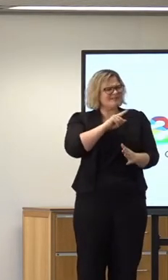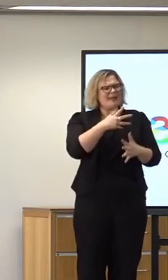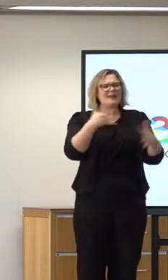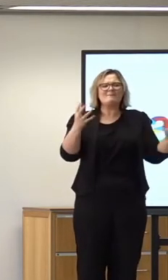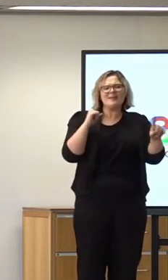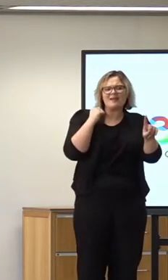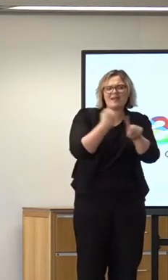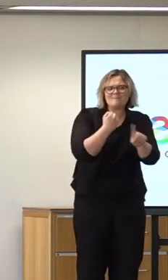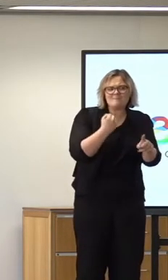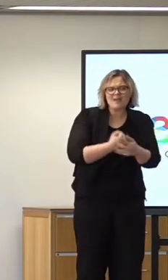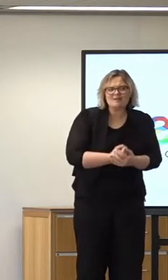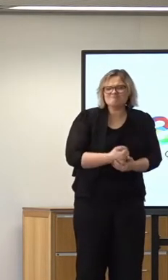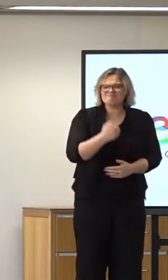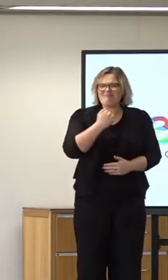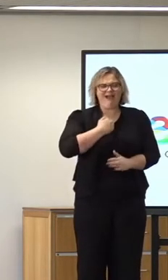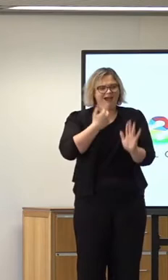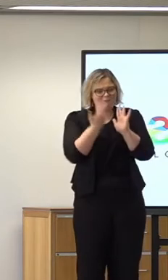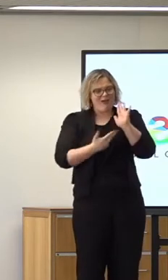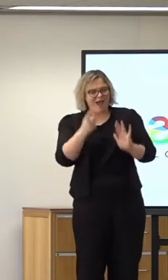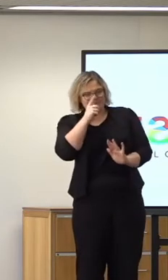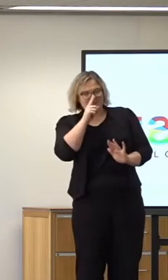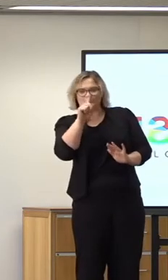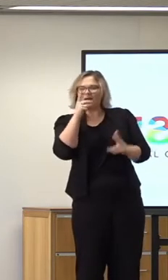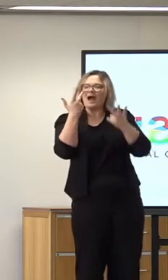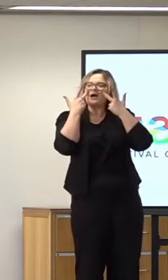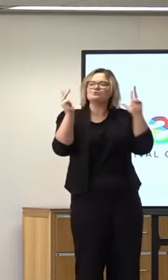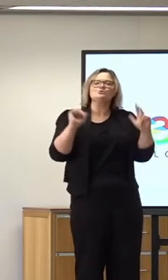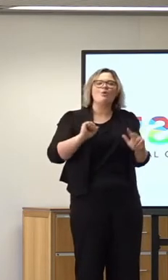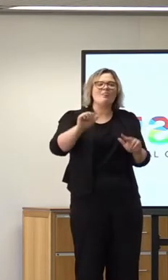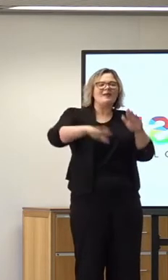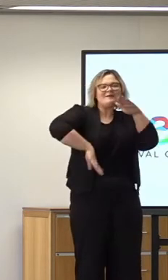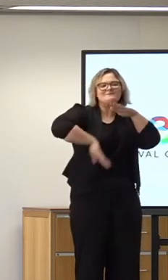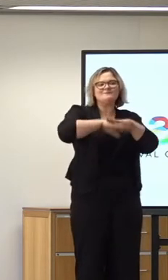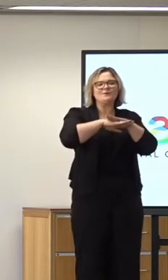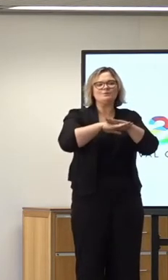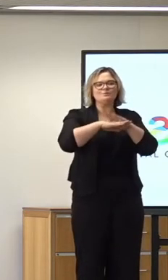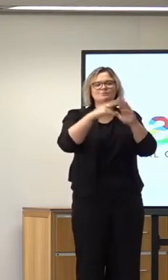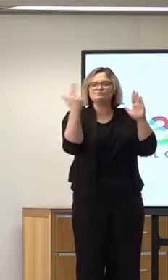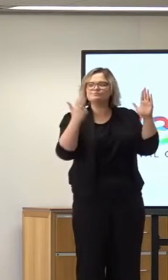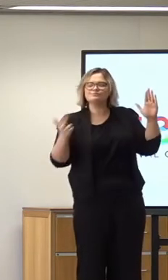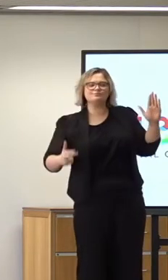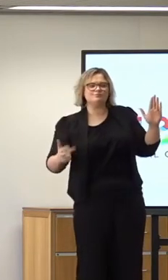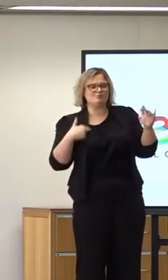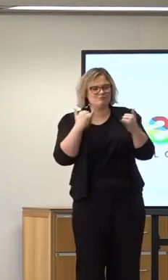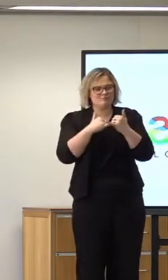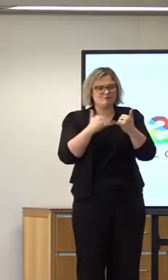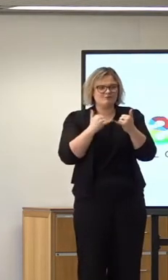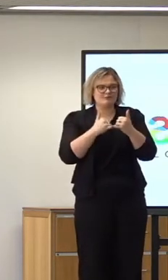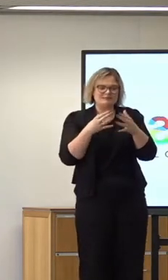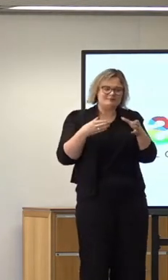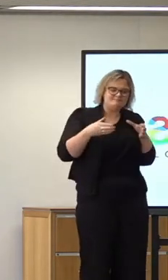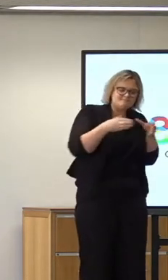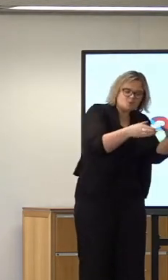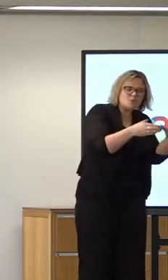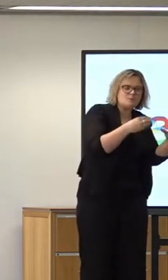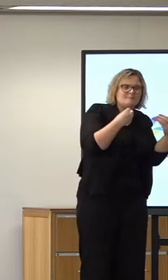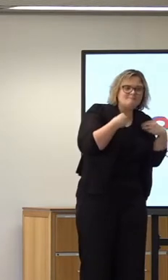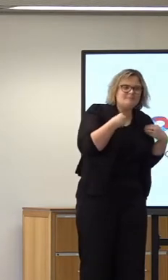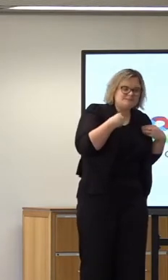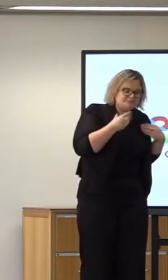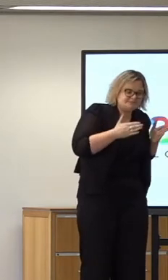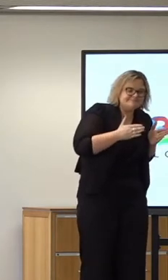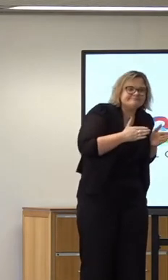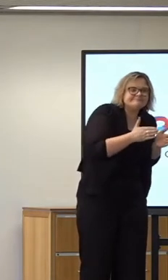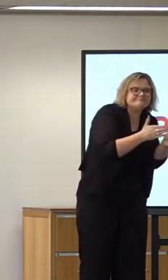is our artists don't get the opportunity to show their work in its entirety. We're forced into a very commercialised sector in the public